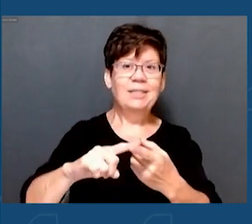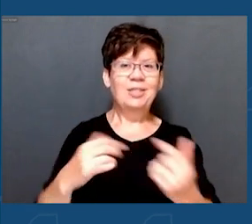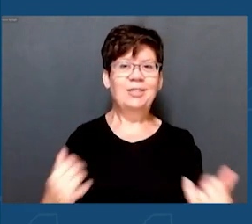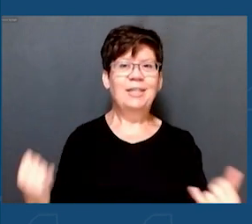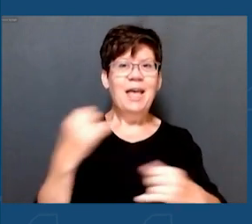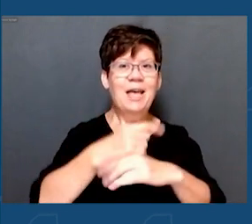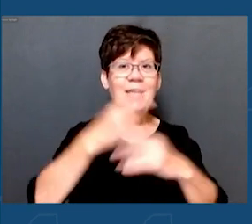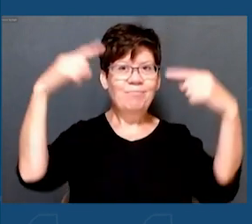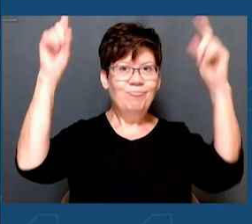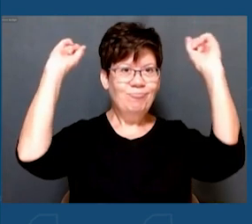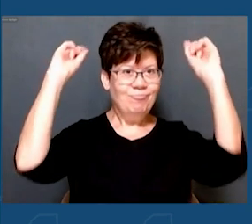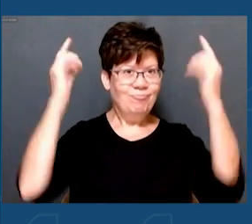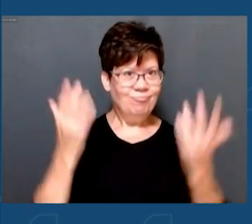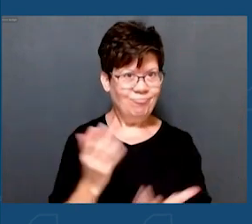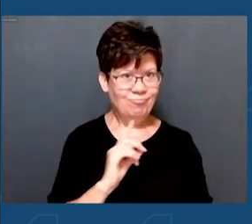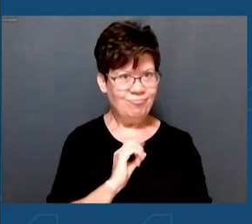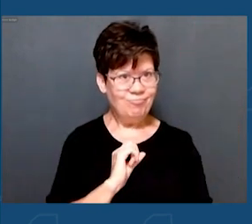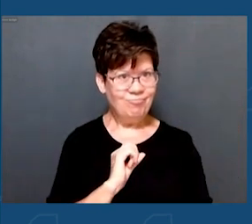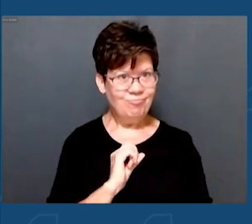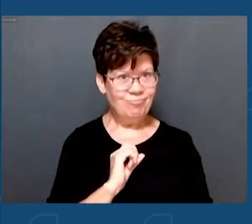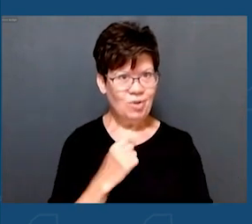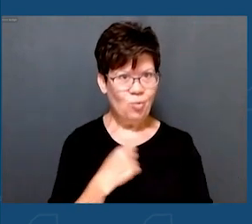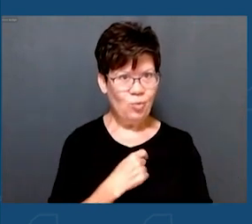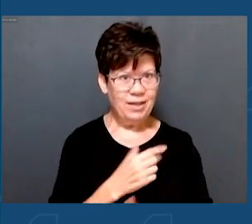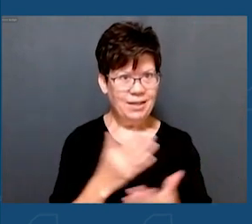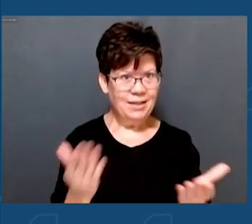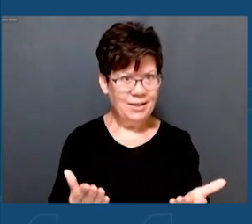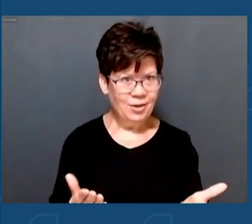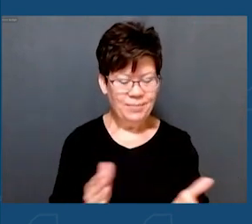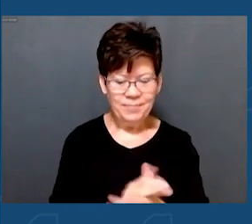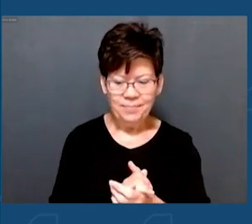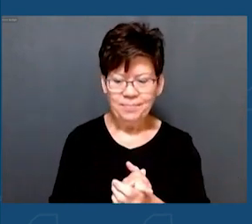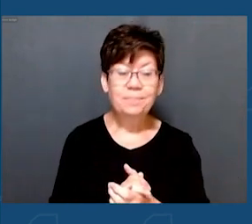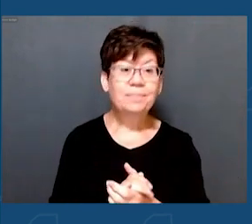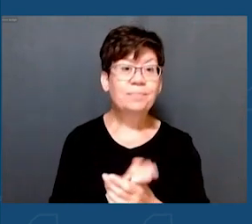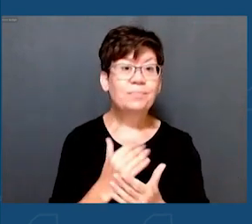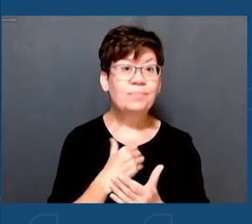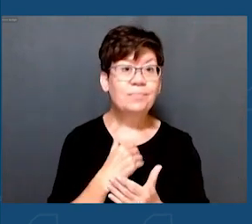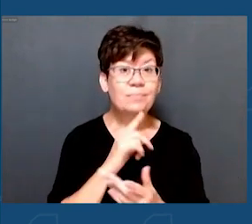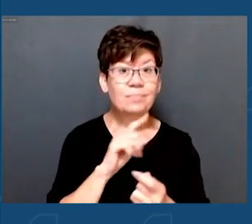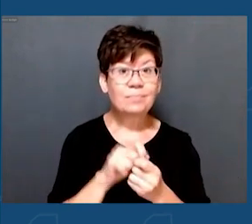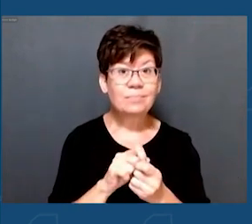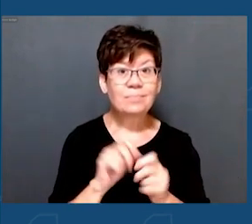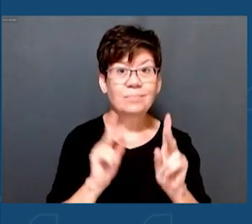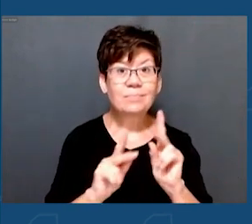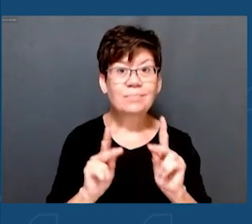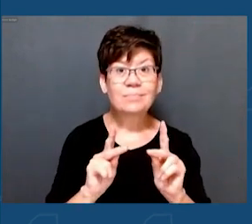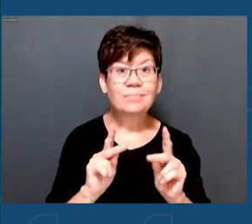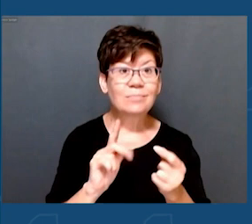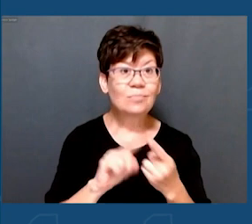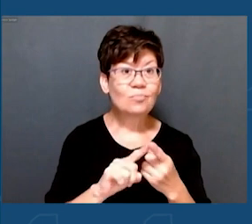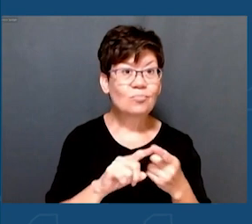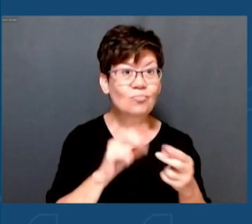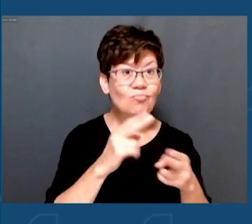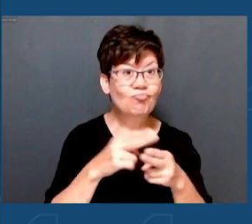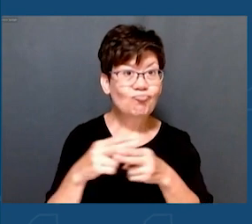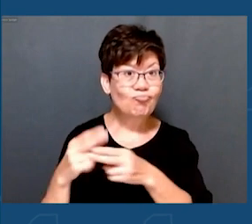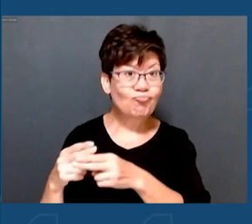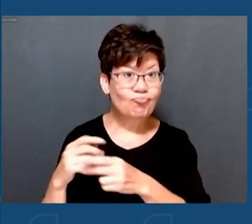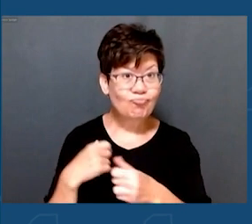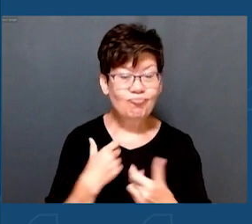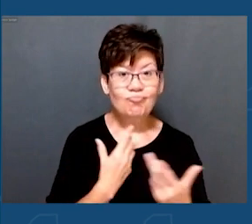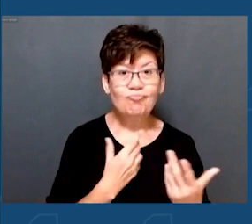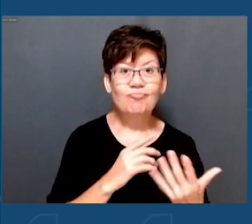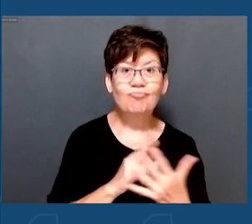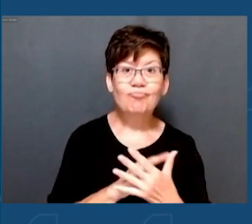reality. There are certain people to recognize with seeing this wonderful facility through. First